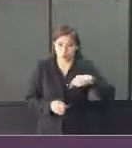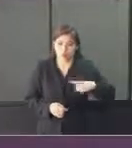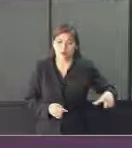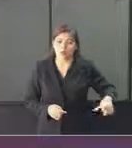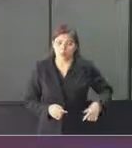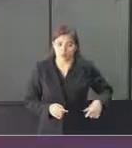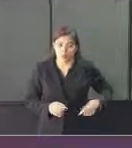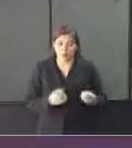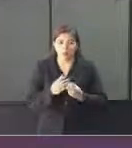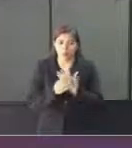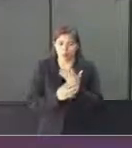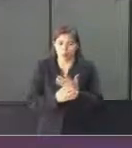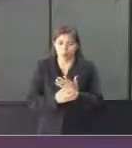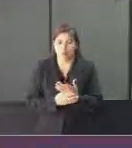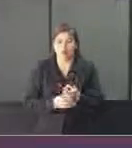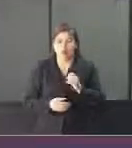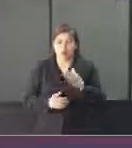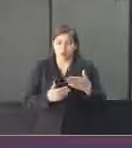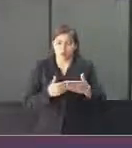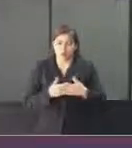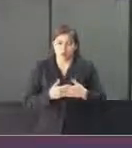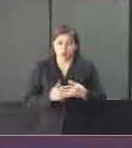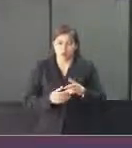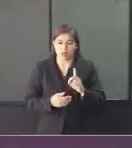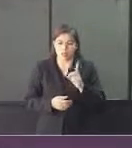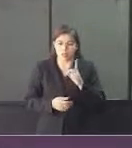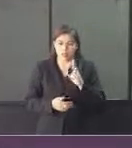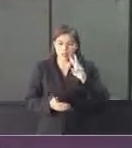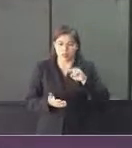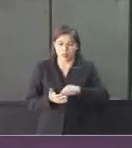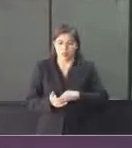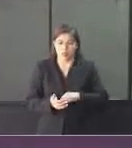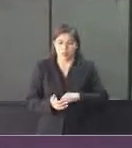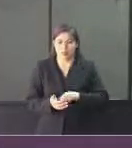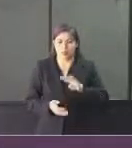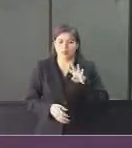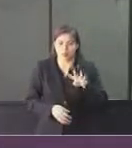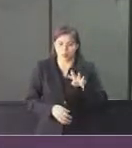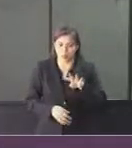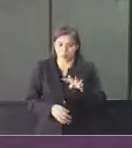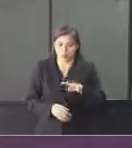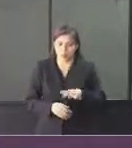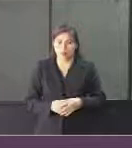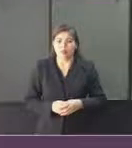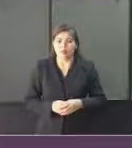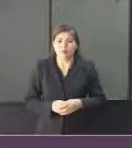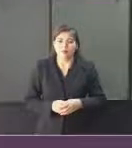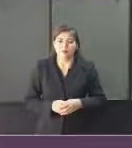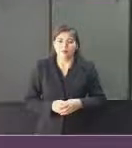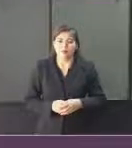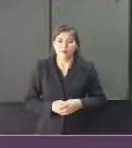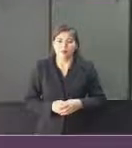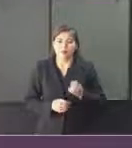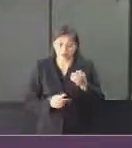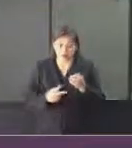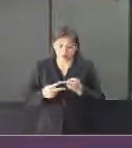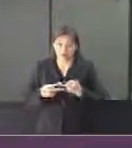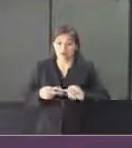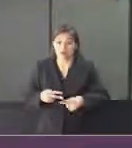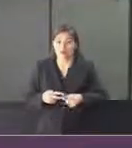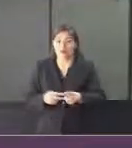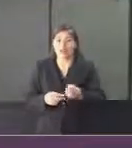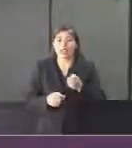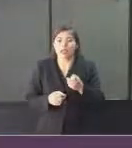due to our new government in December of 2019. And since then,